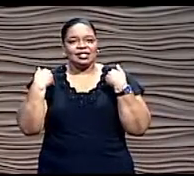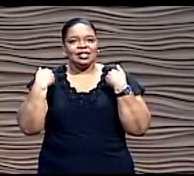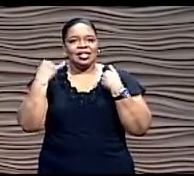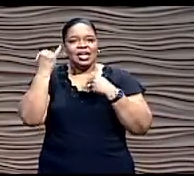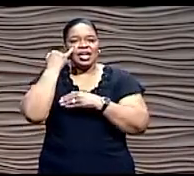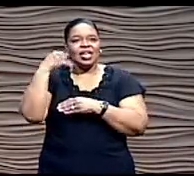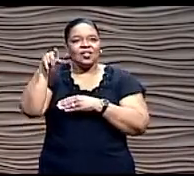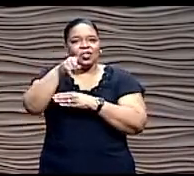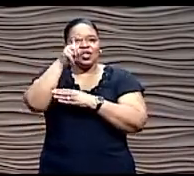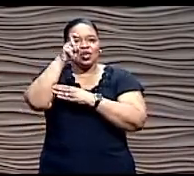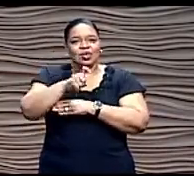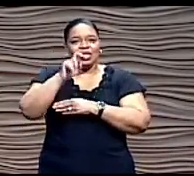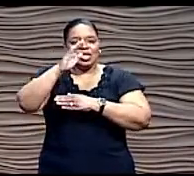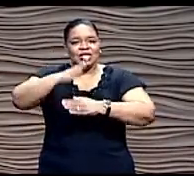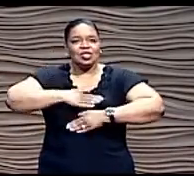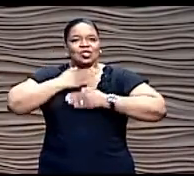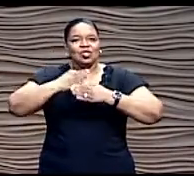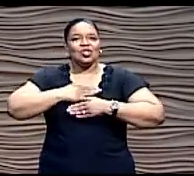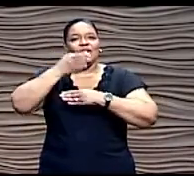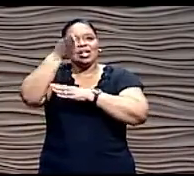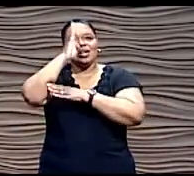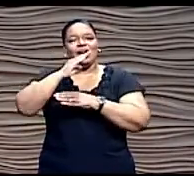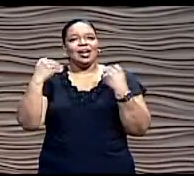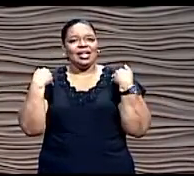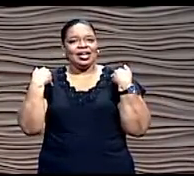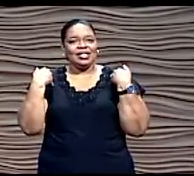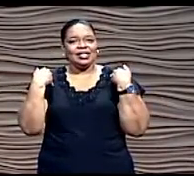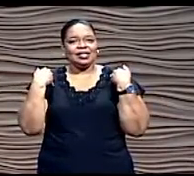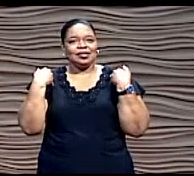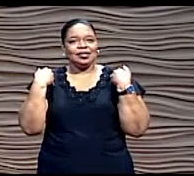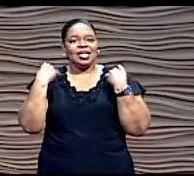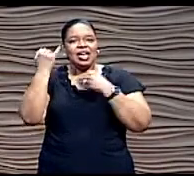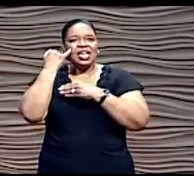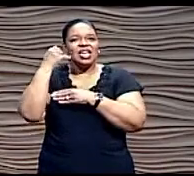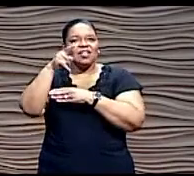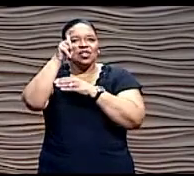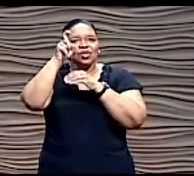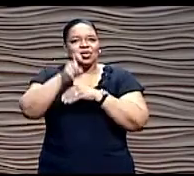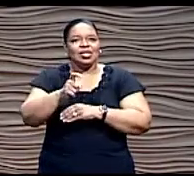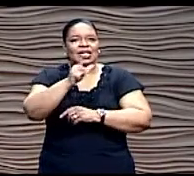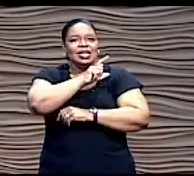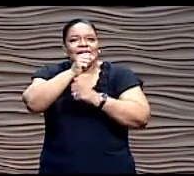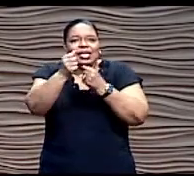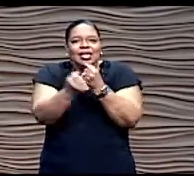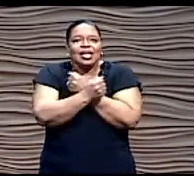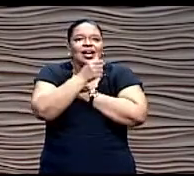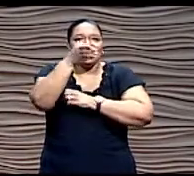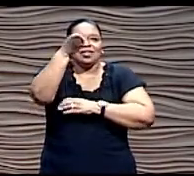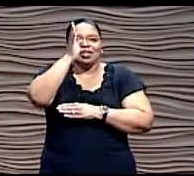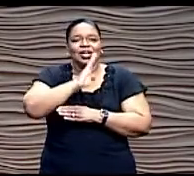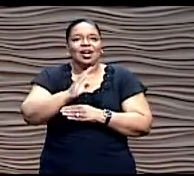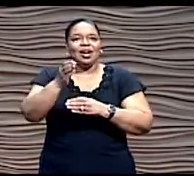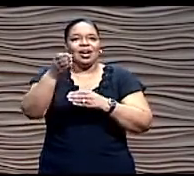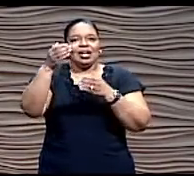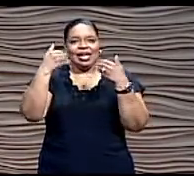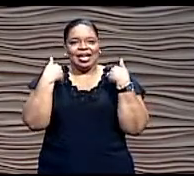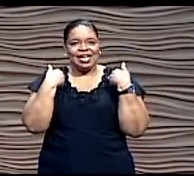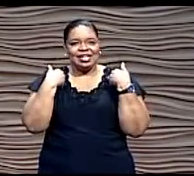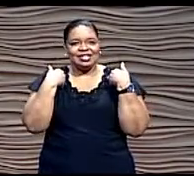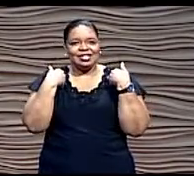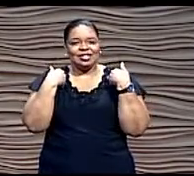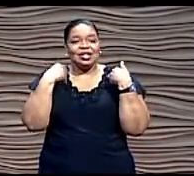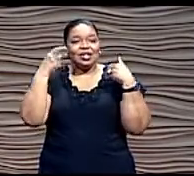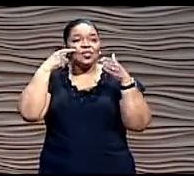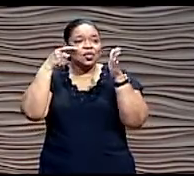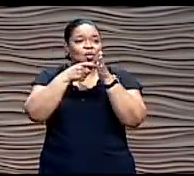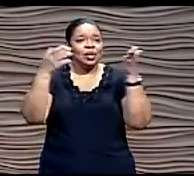If you need joy, God has it. If you need love, God has it. Have I got a witness